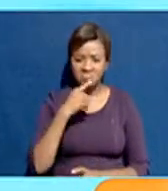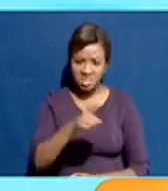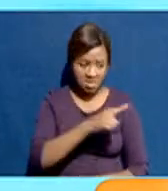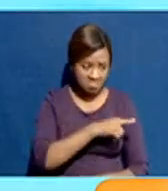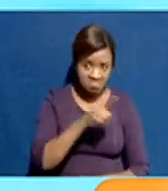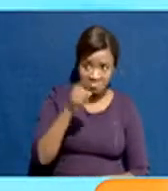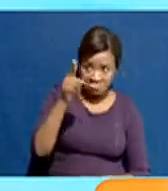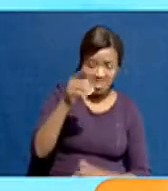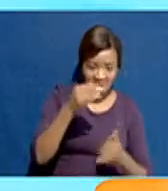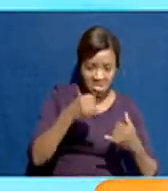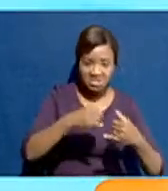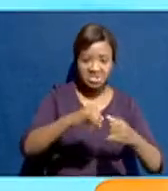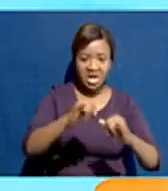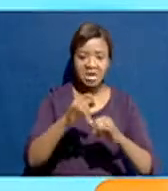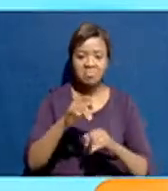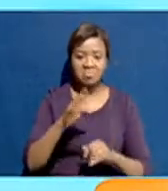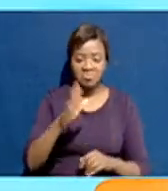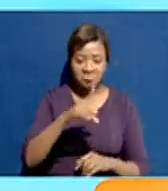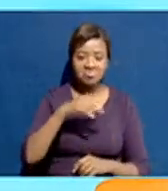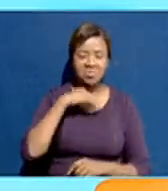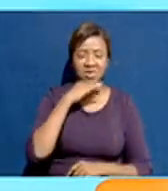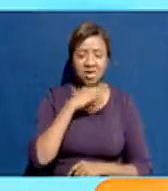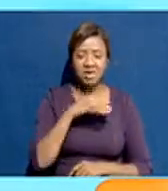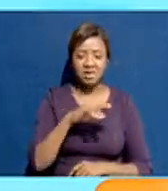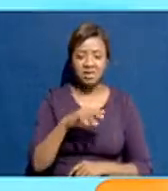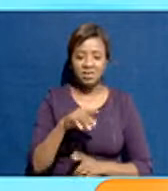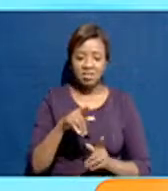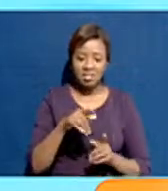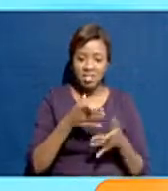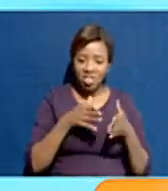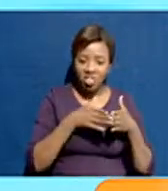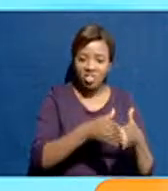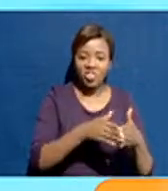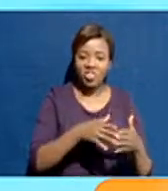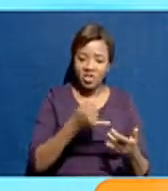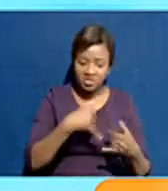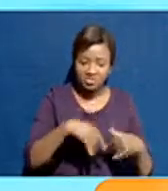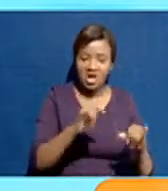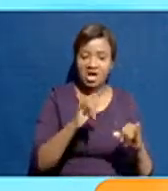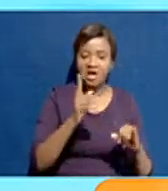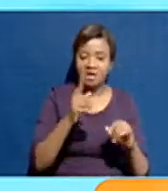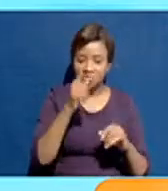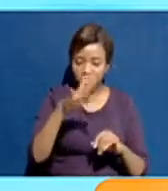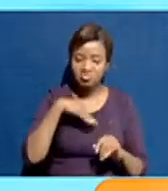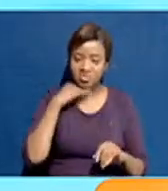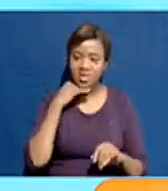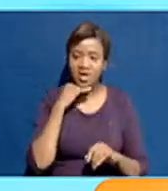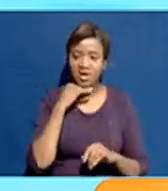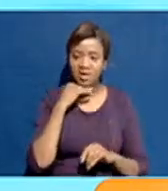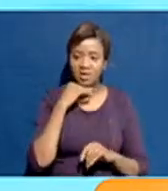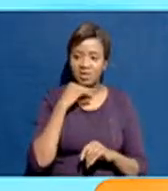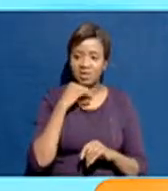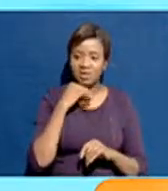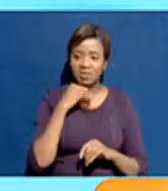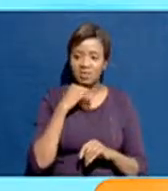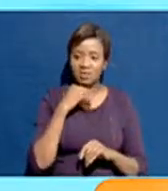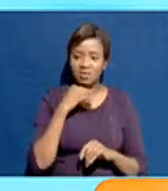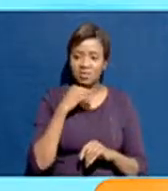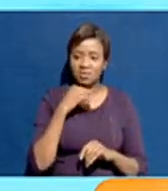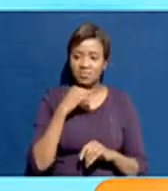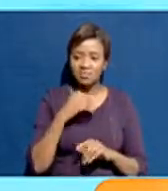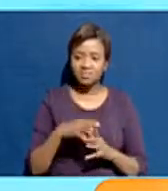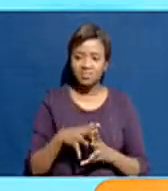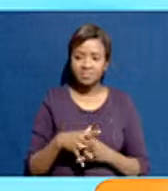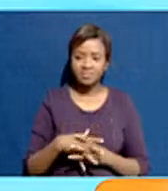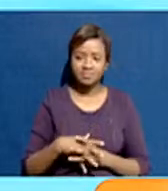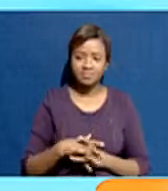jaribu ufe, you know? I don't know, they bring the metaphor rhetoric of electric power and all that. So